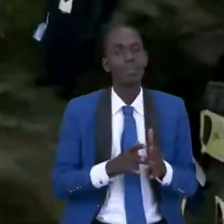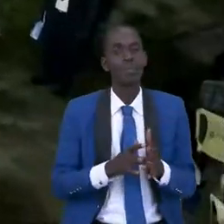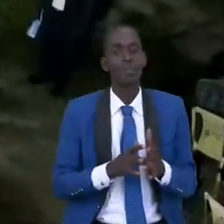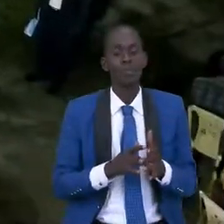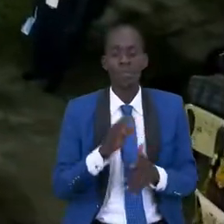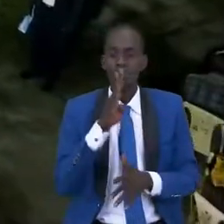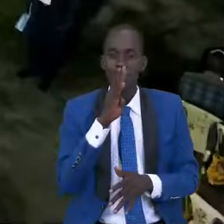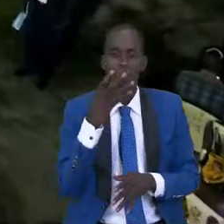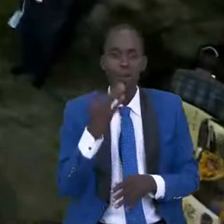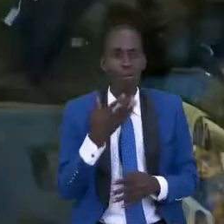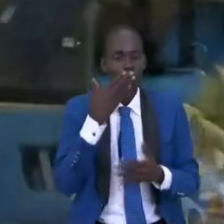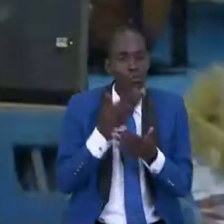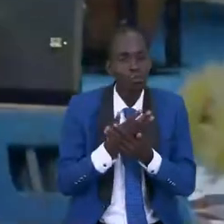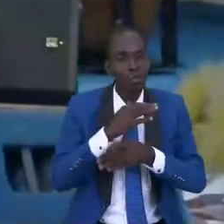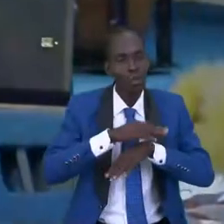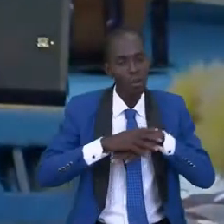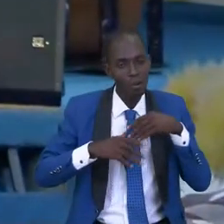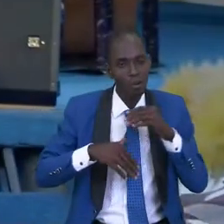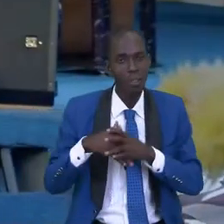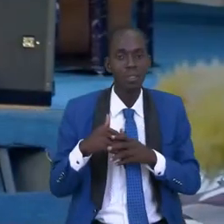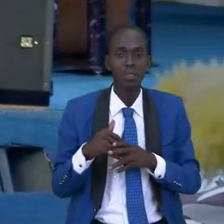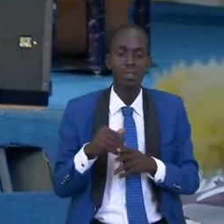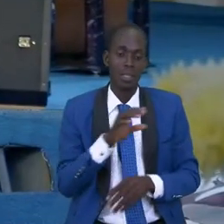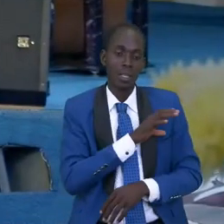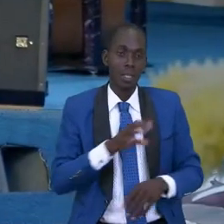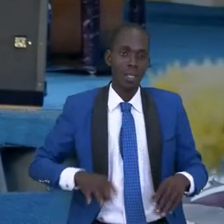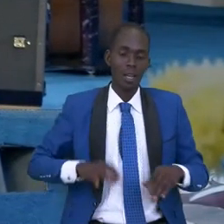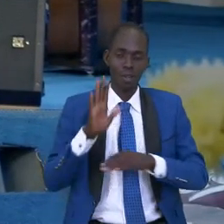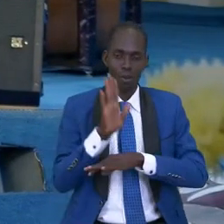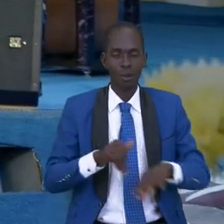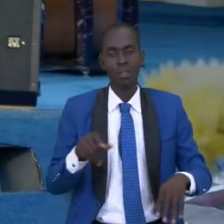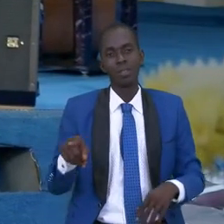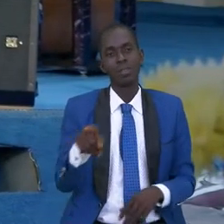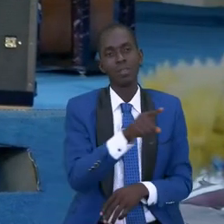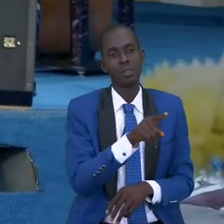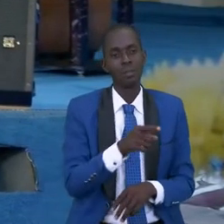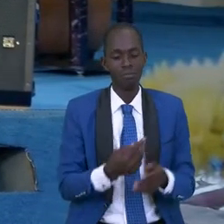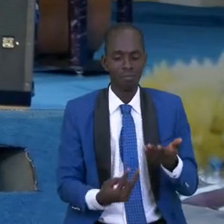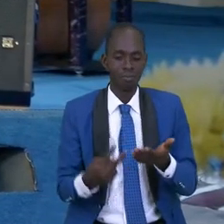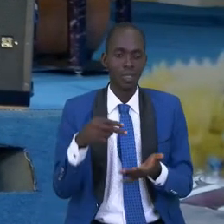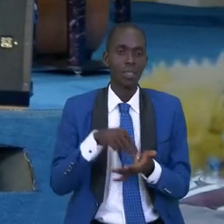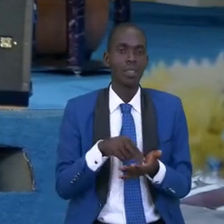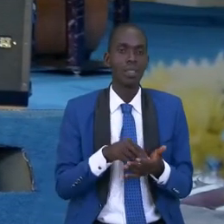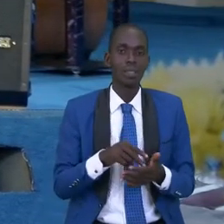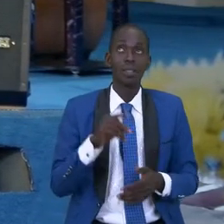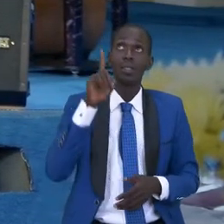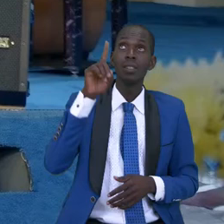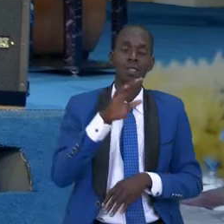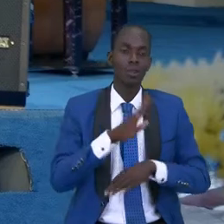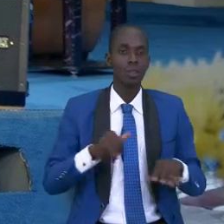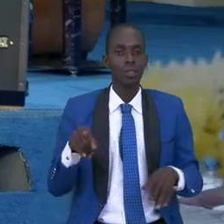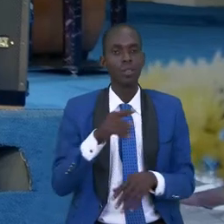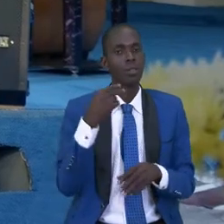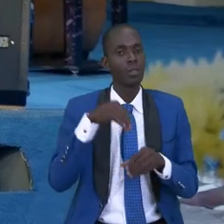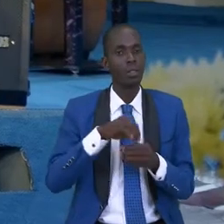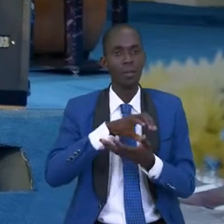of good comfort, he calleth thee. Rise, he calleth thee. Verse 50,